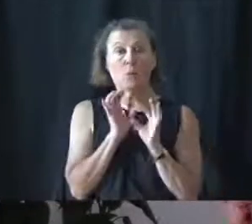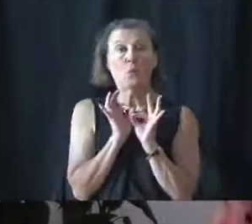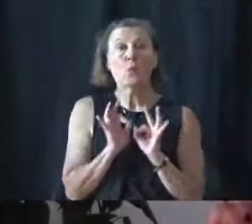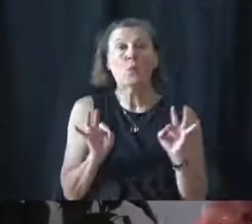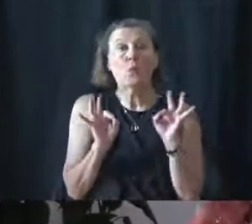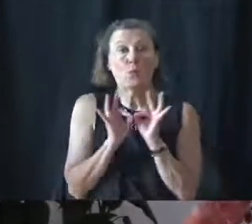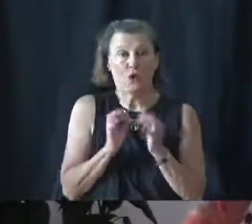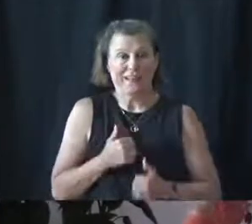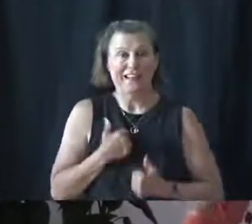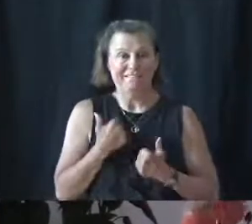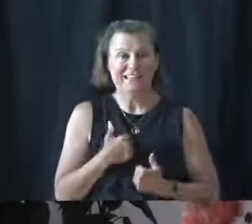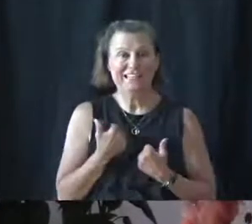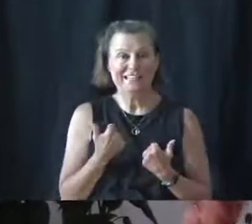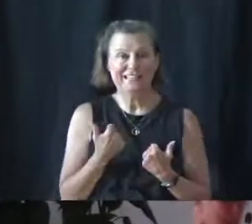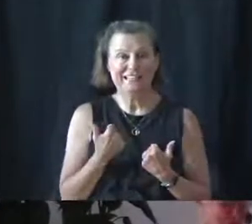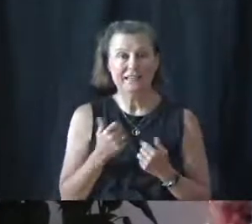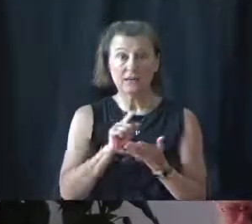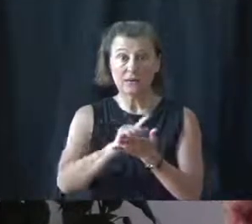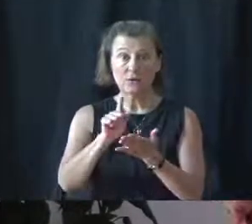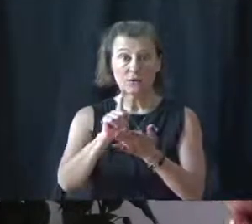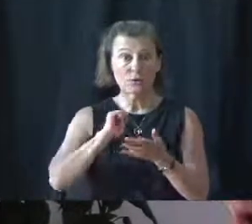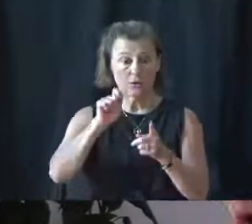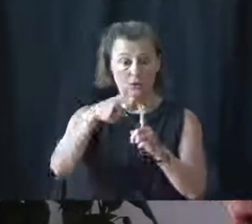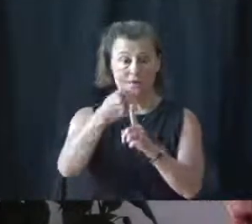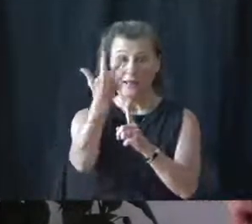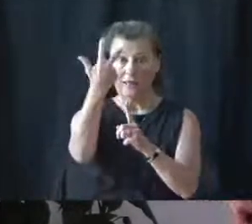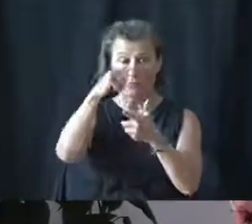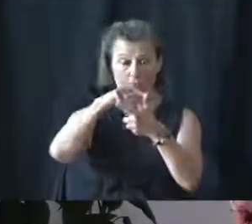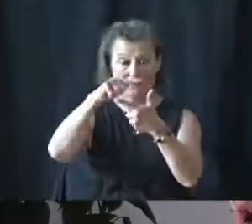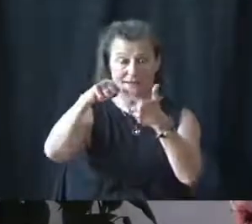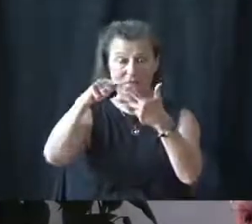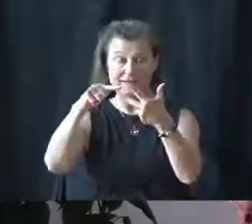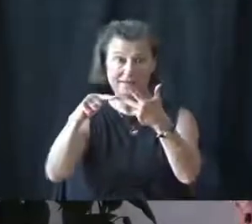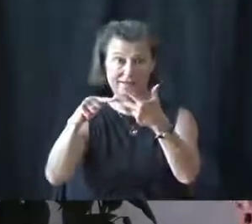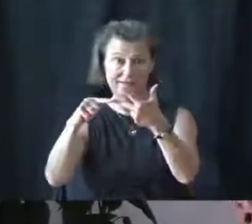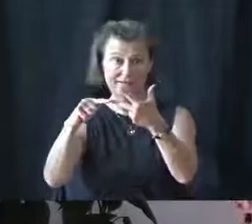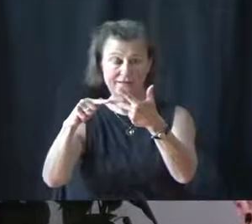And each week we light 3 chalices.